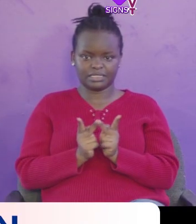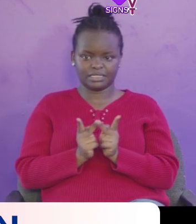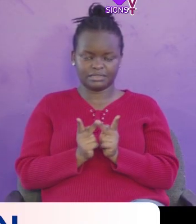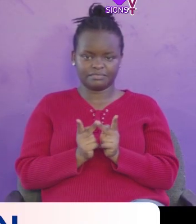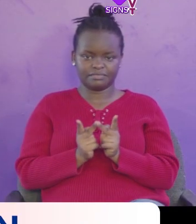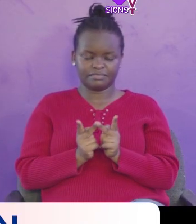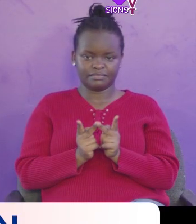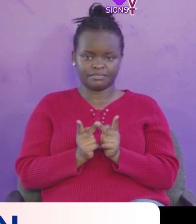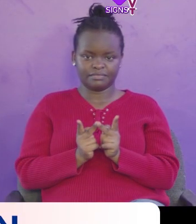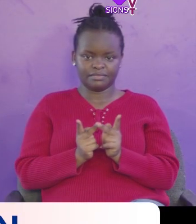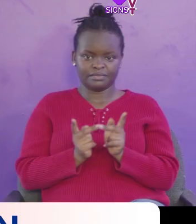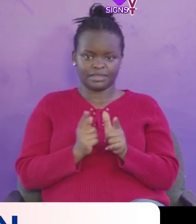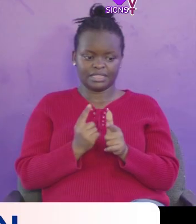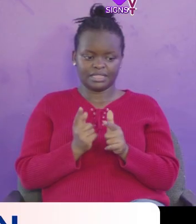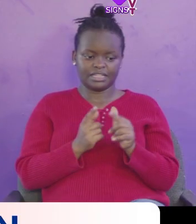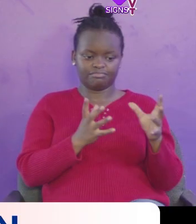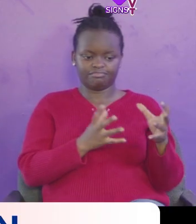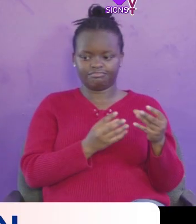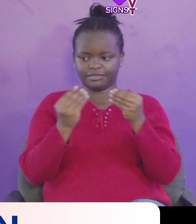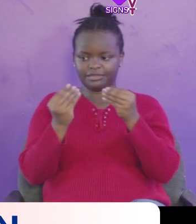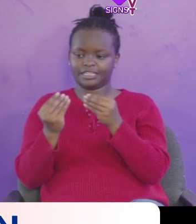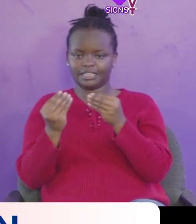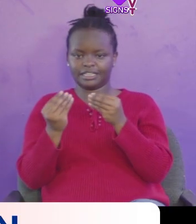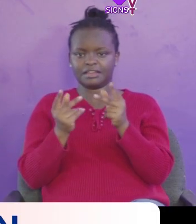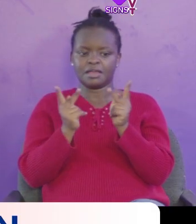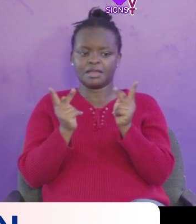take mbogi yenye ina mbamba.